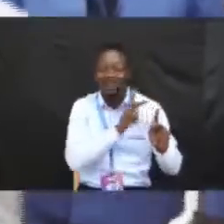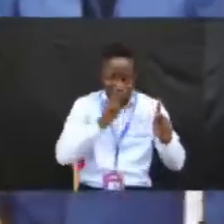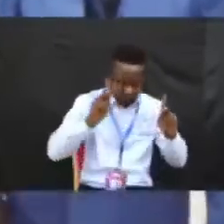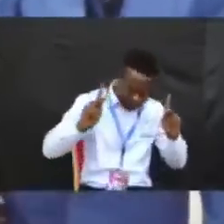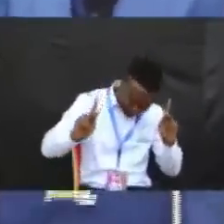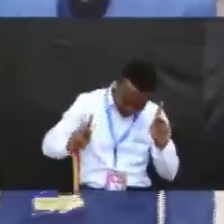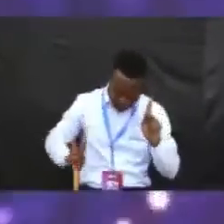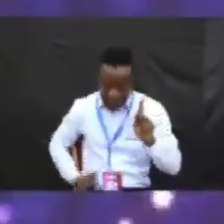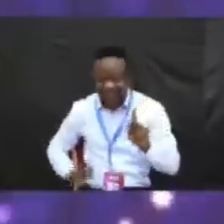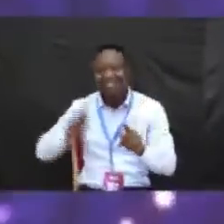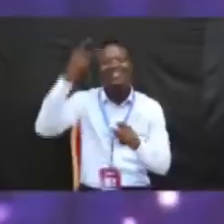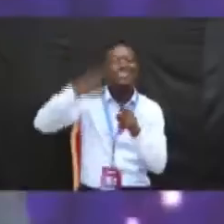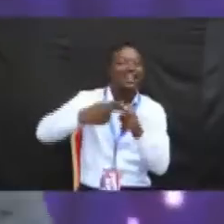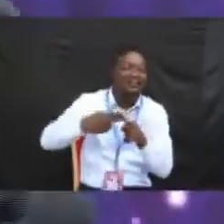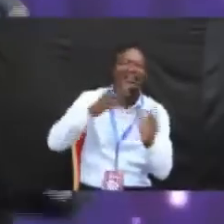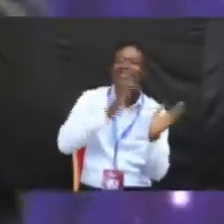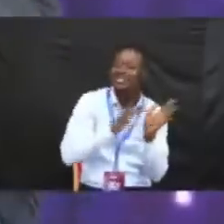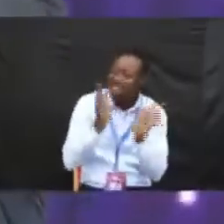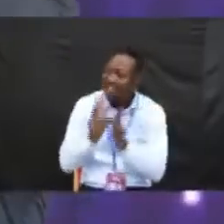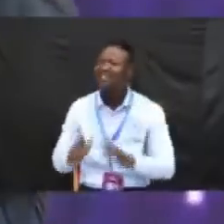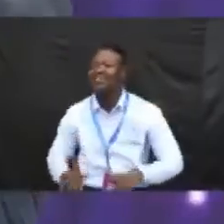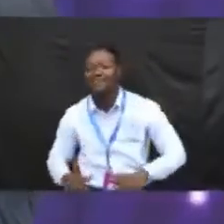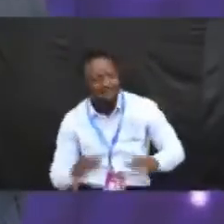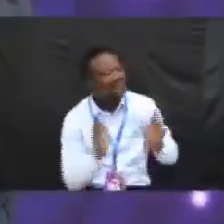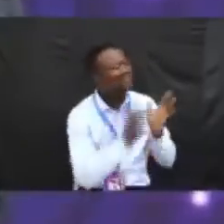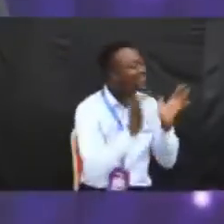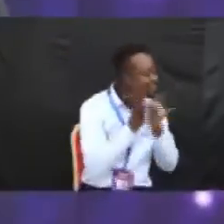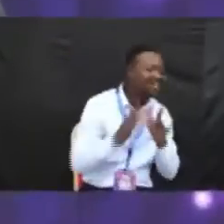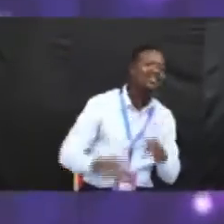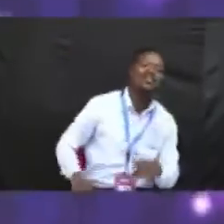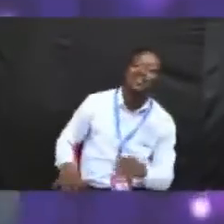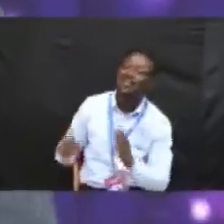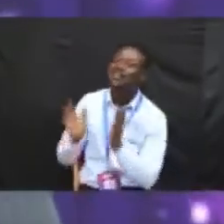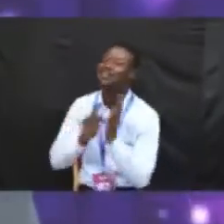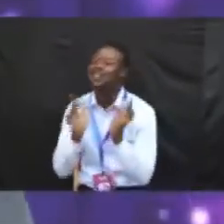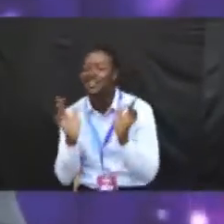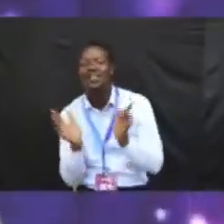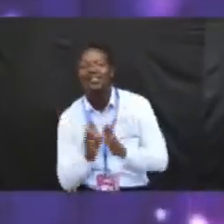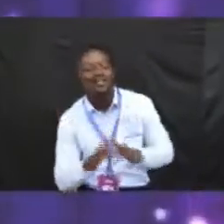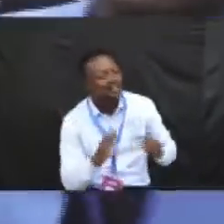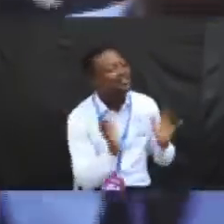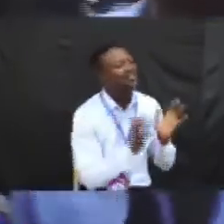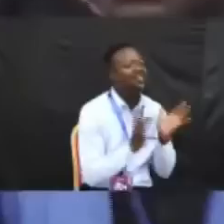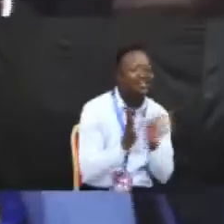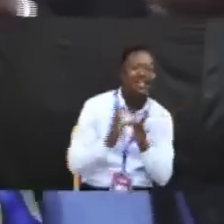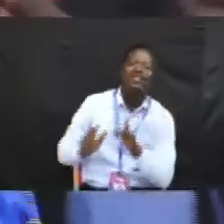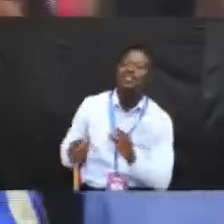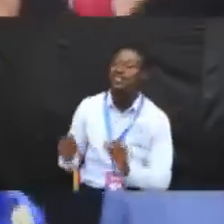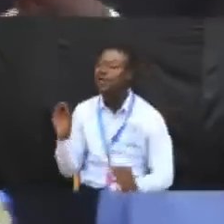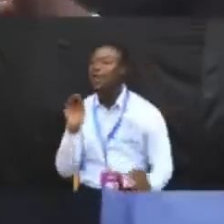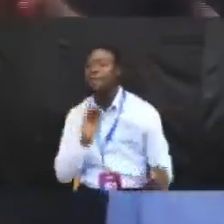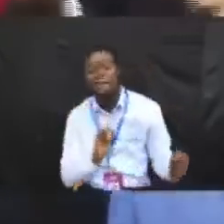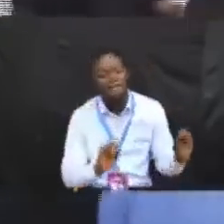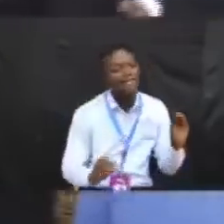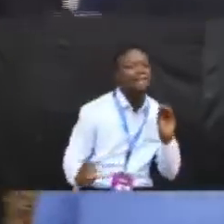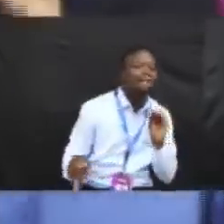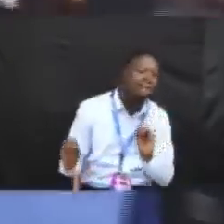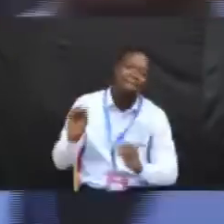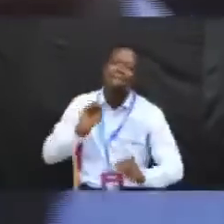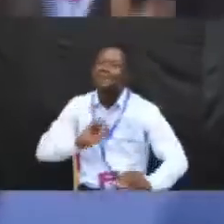the king. His name is Jesus. His name is Jesus. Jesus. Jesus. Jesus.